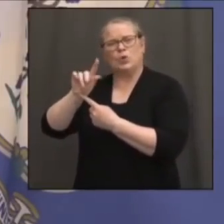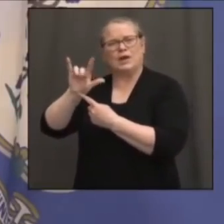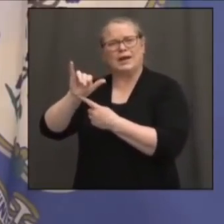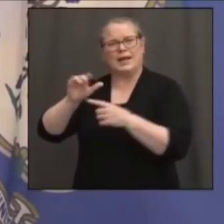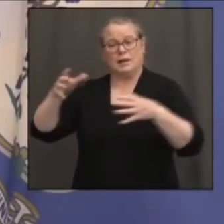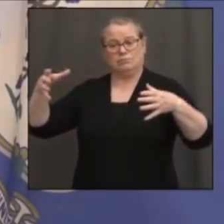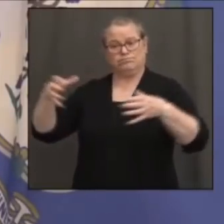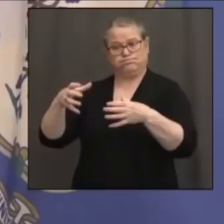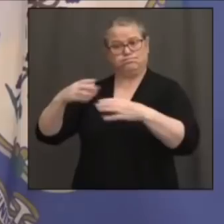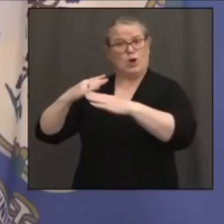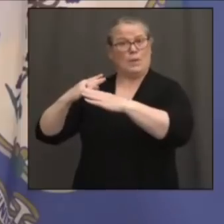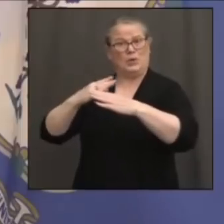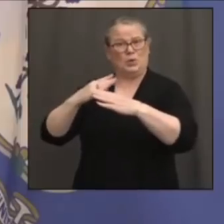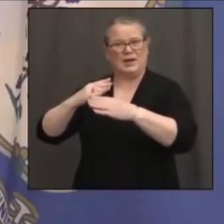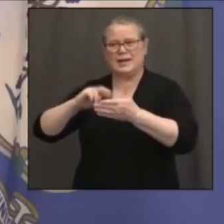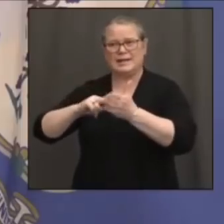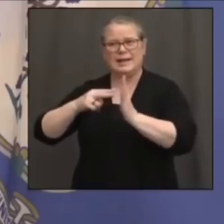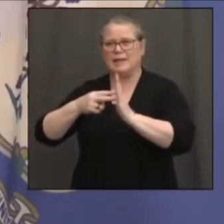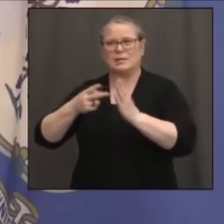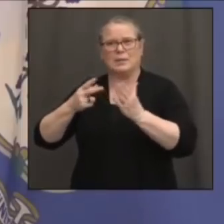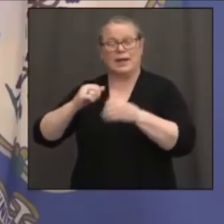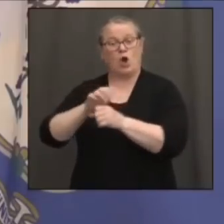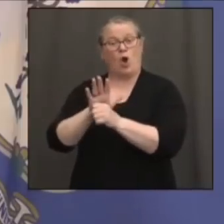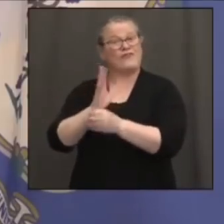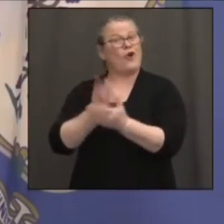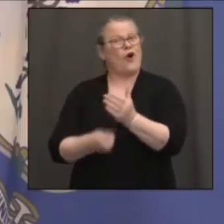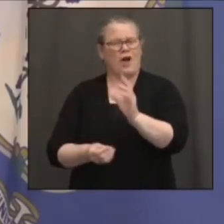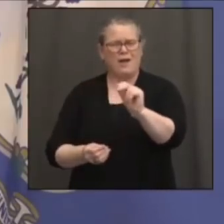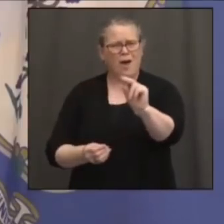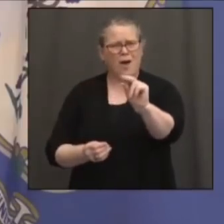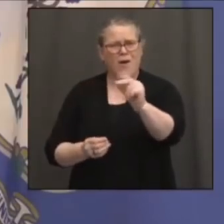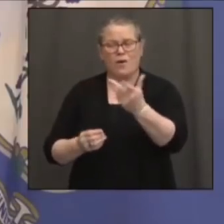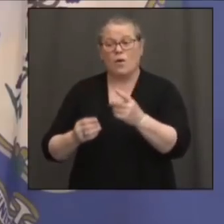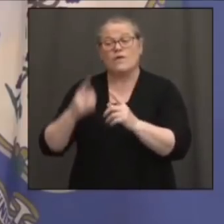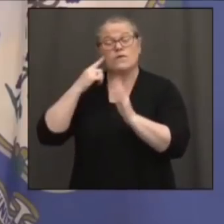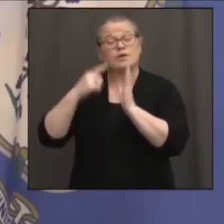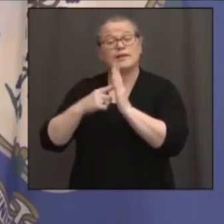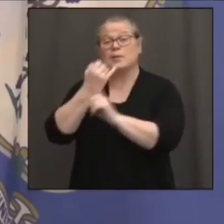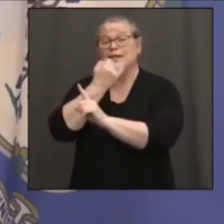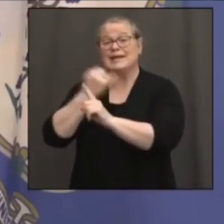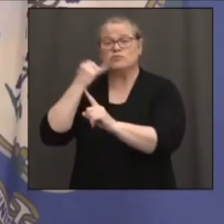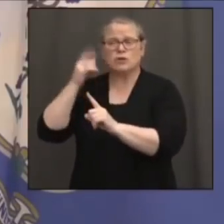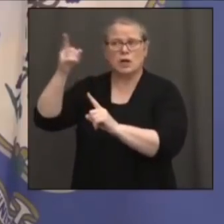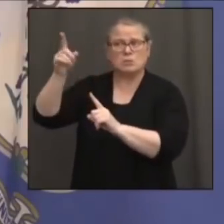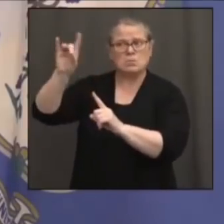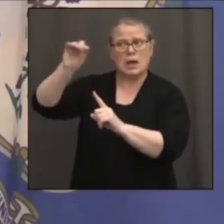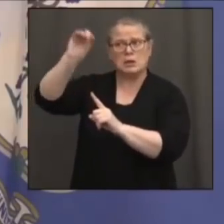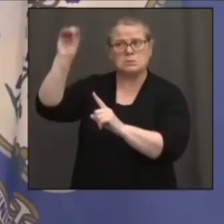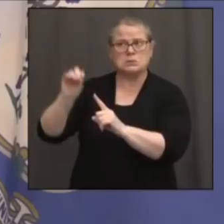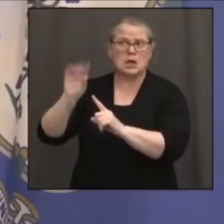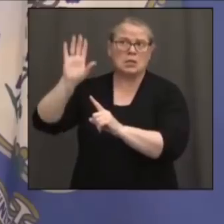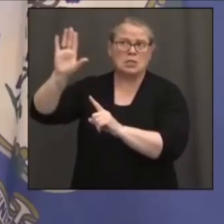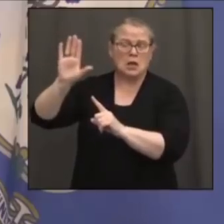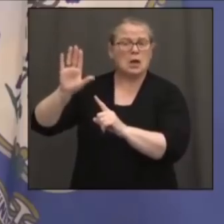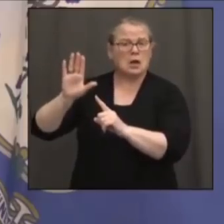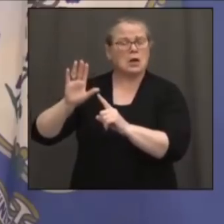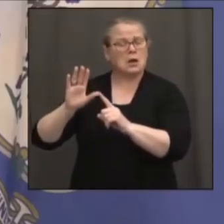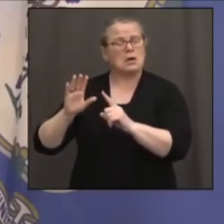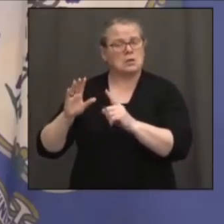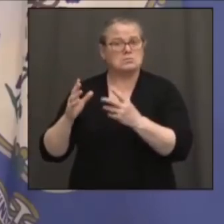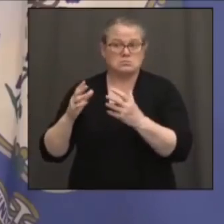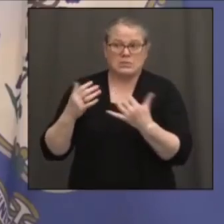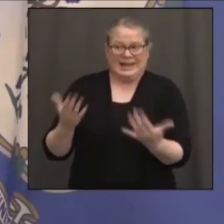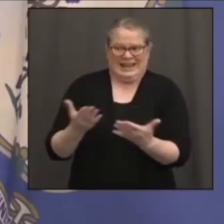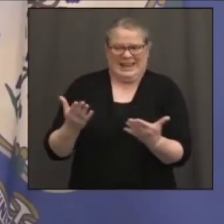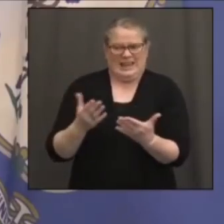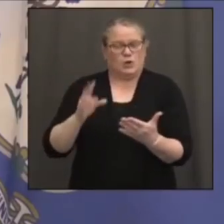difference, and we've hit 50%. I said 80% because I think we're very close to 70%, so let's keep upping